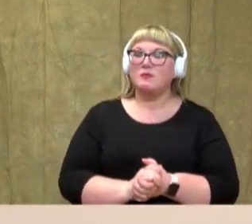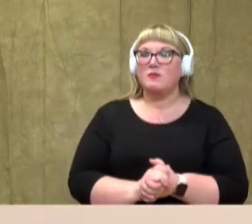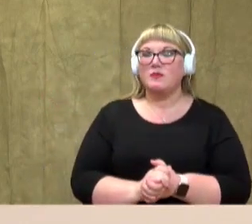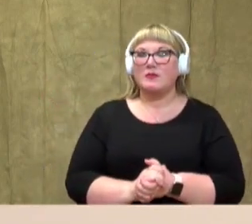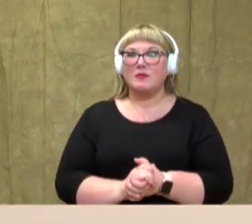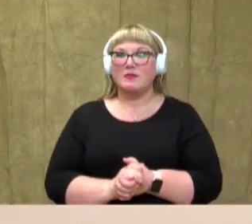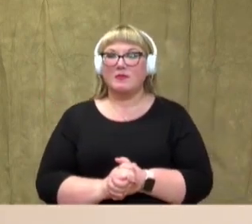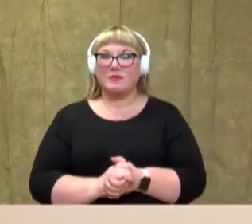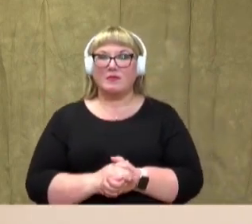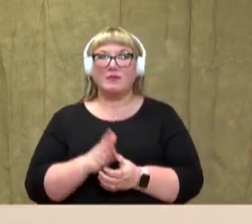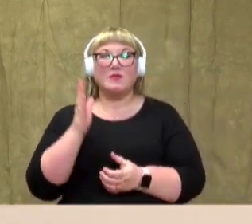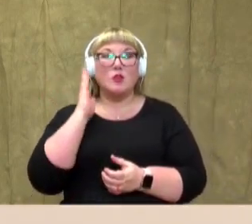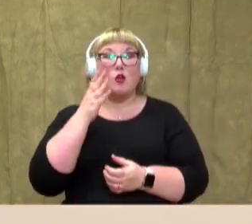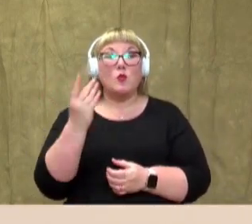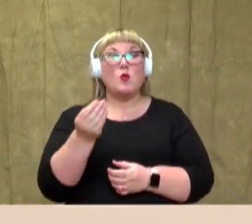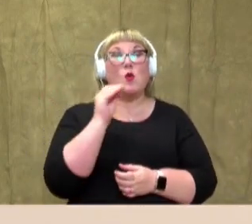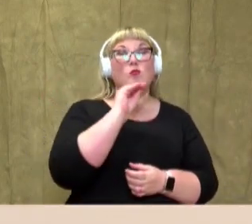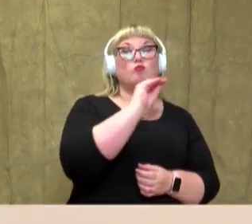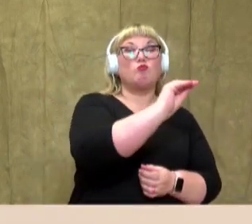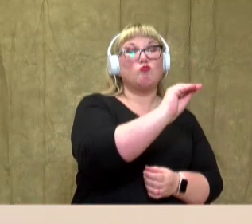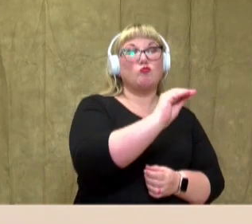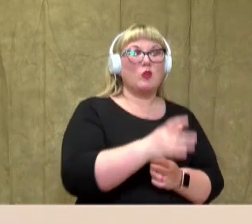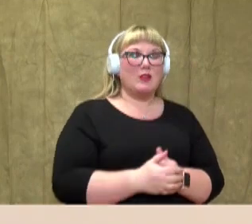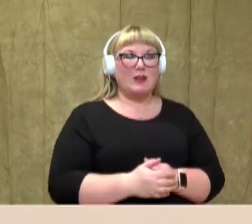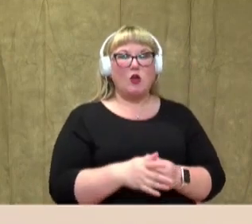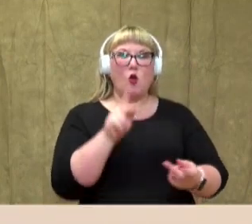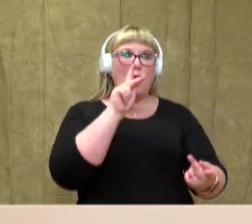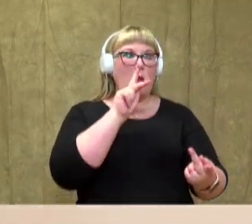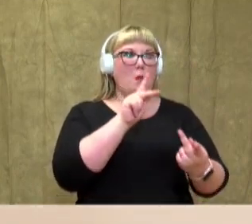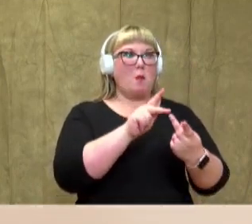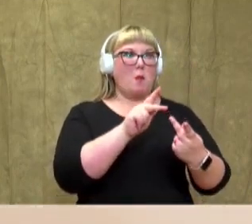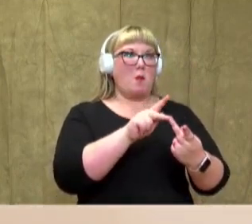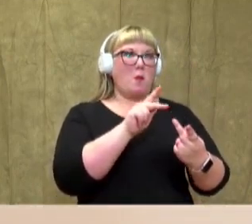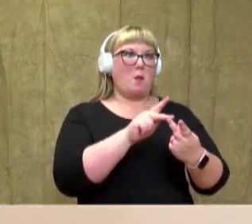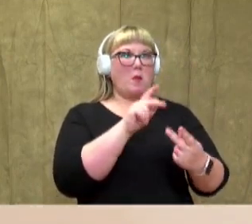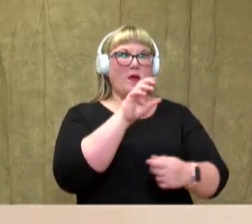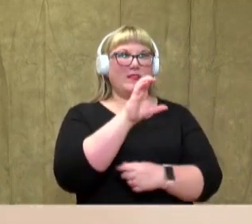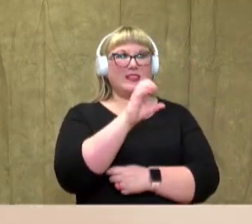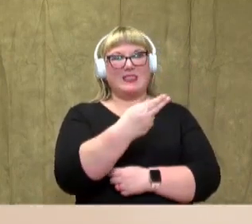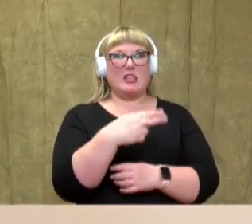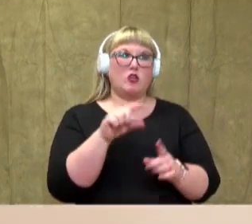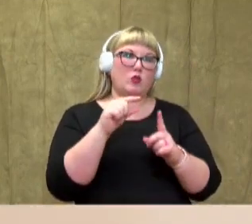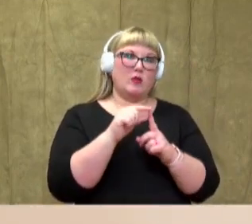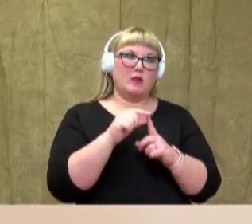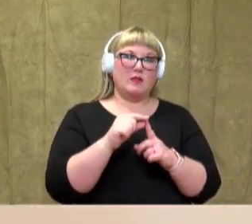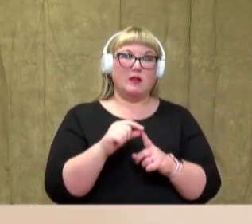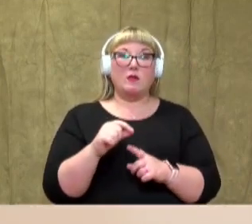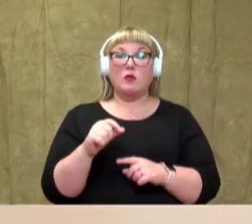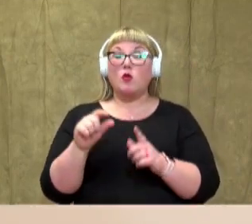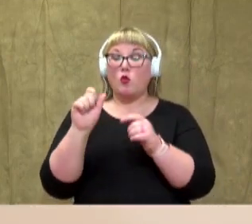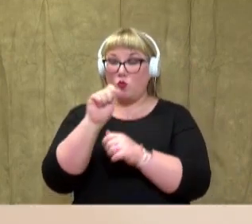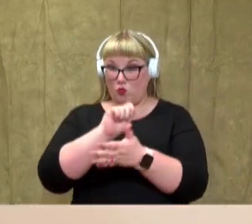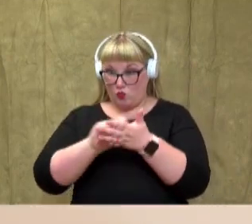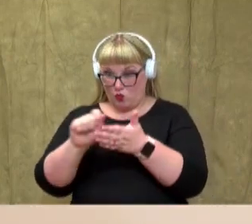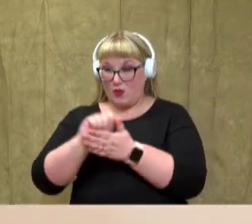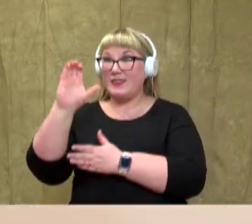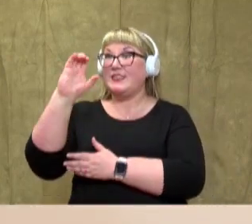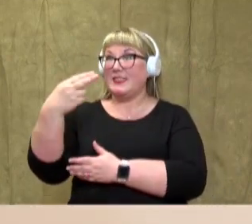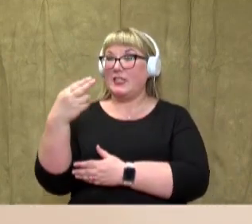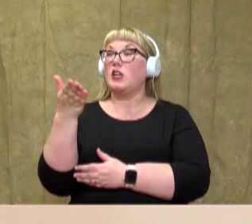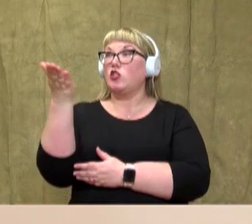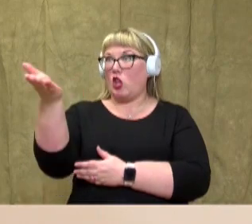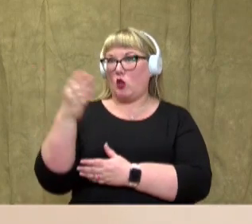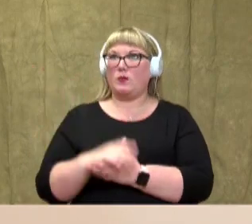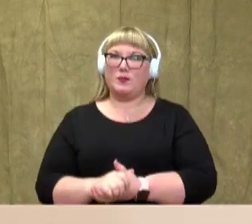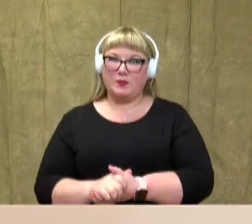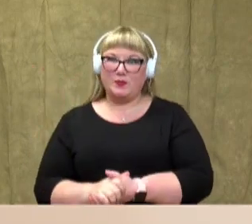goes right with our perfect batch to start it off perfectly. And I'm going to mark this here,